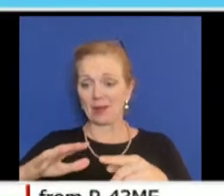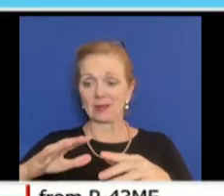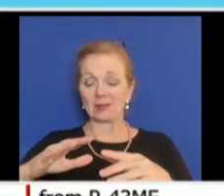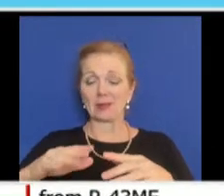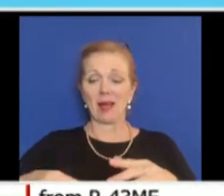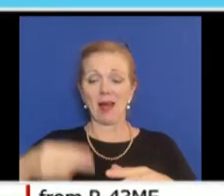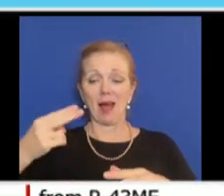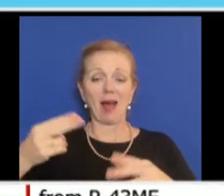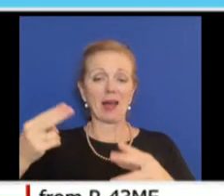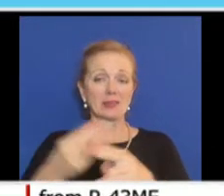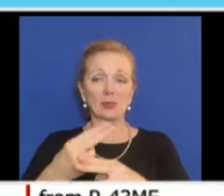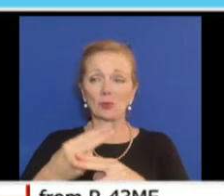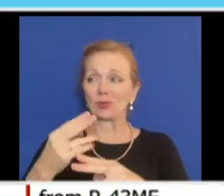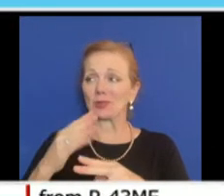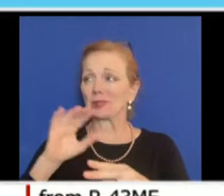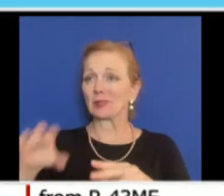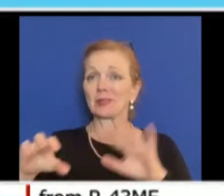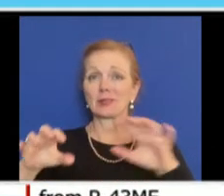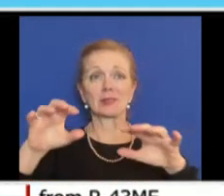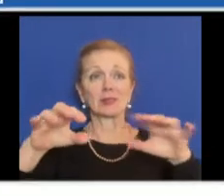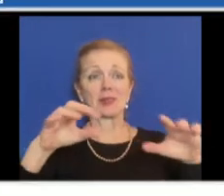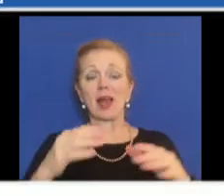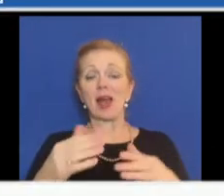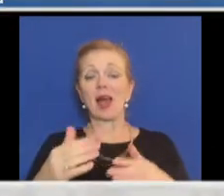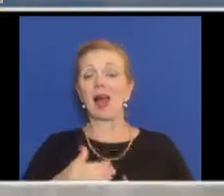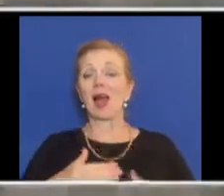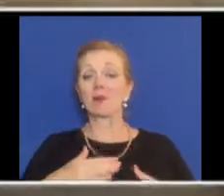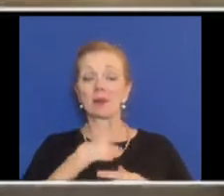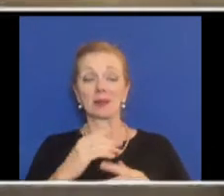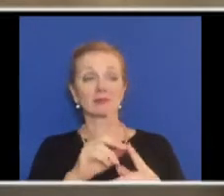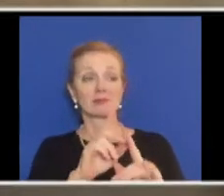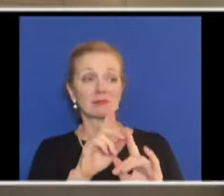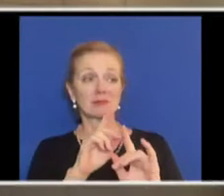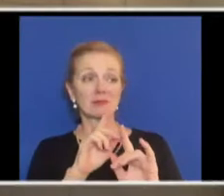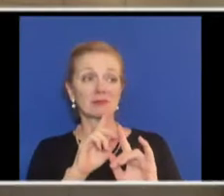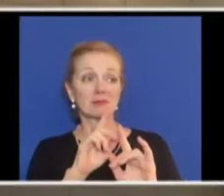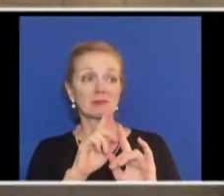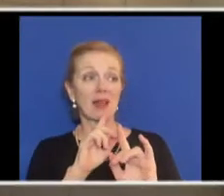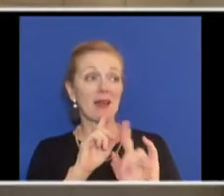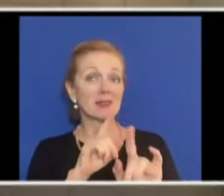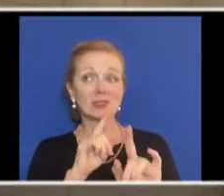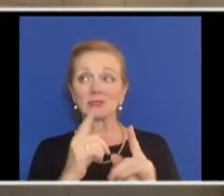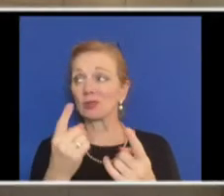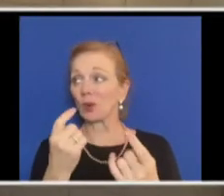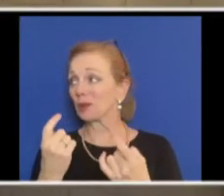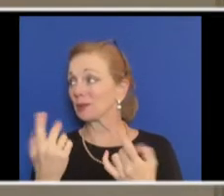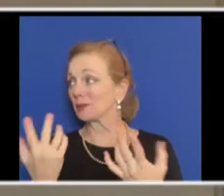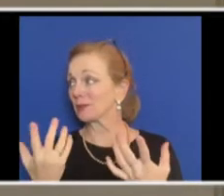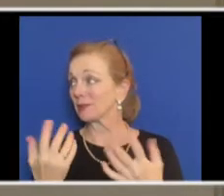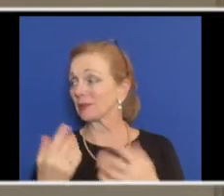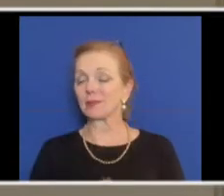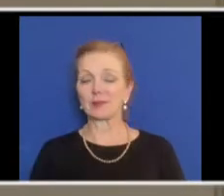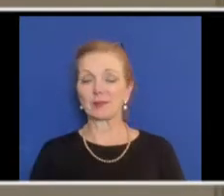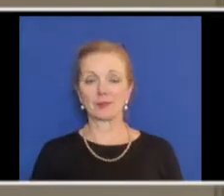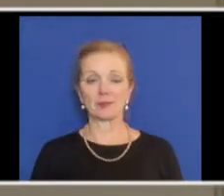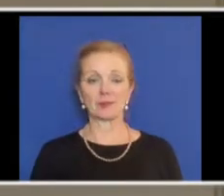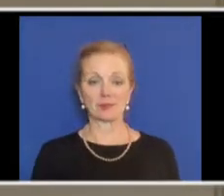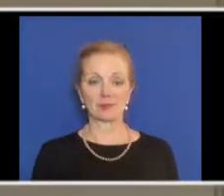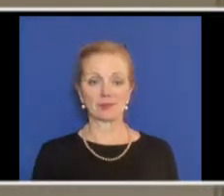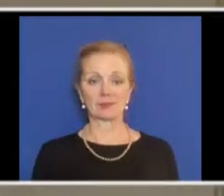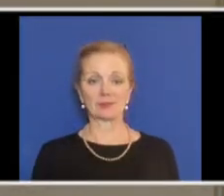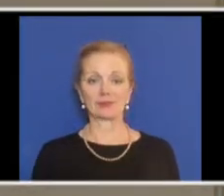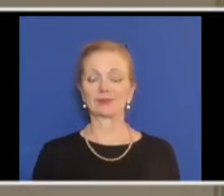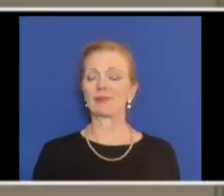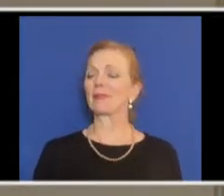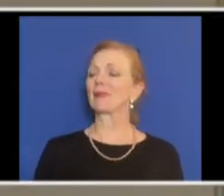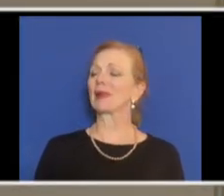units um happy to answer any questions you may have thank you Mr Brown I would mention that the current Place